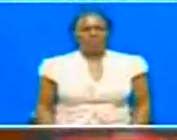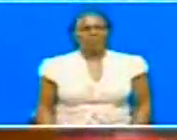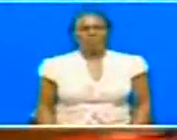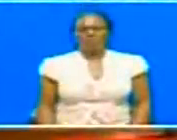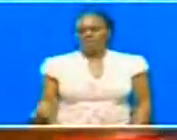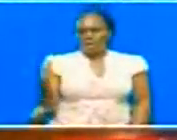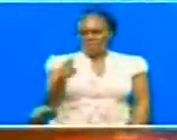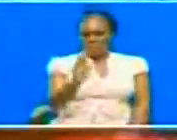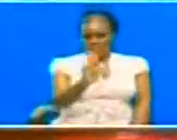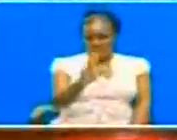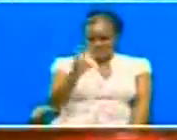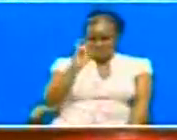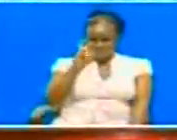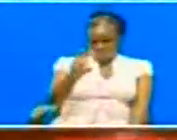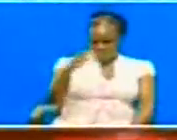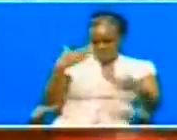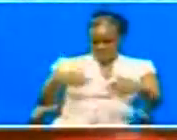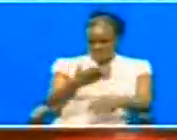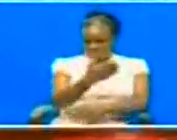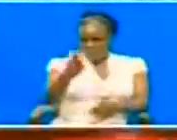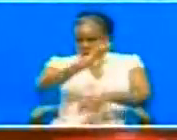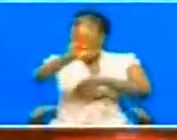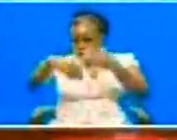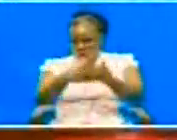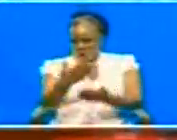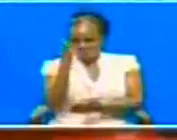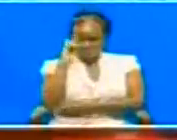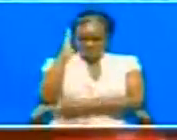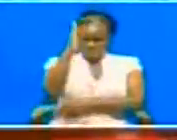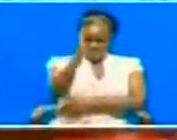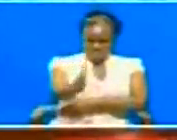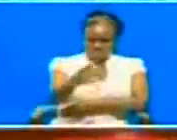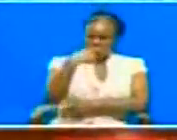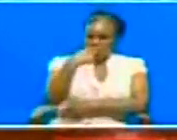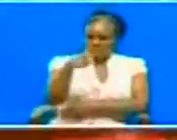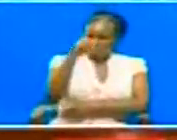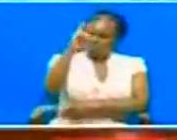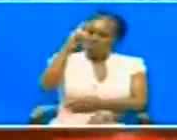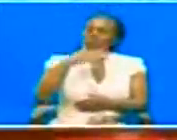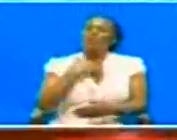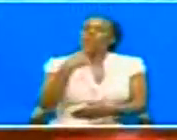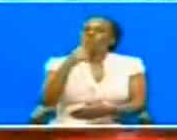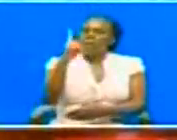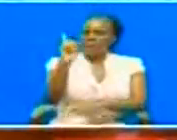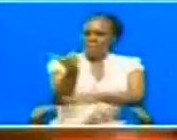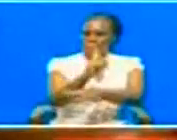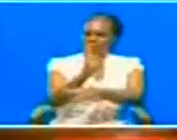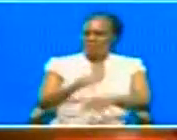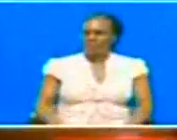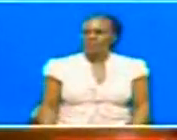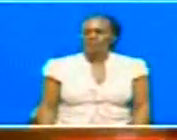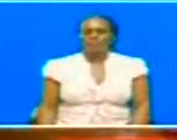camera over here. Okay. Look at your people out there. Look at all of us out there and tell them what you need to tell them. You've got about a minute. All